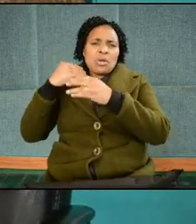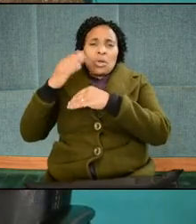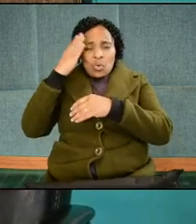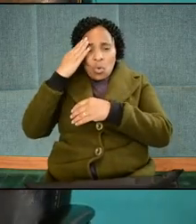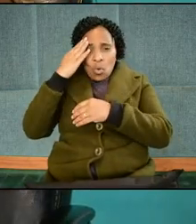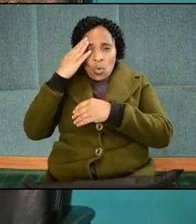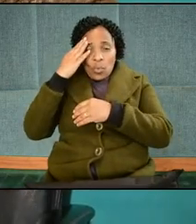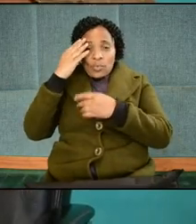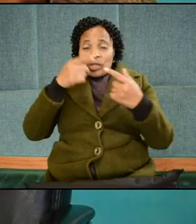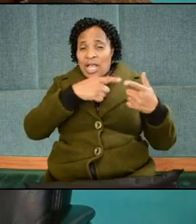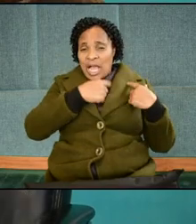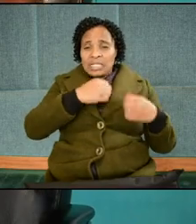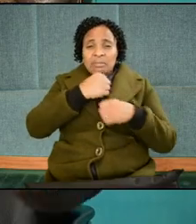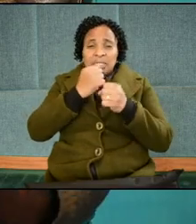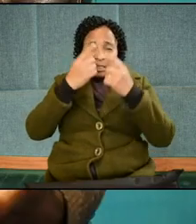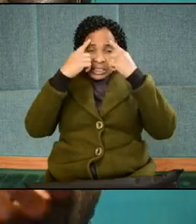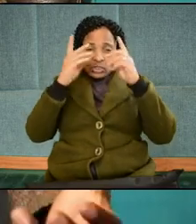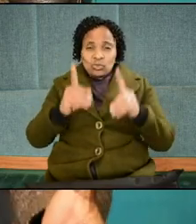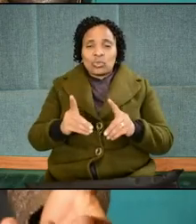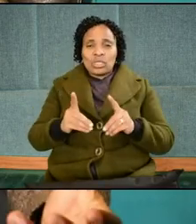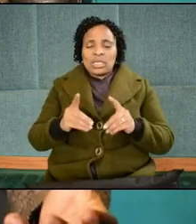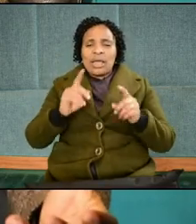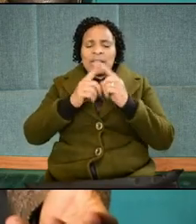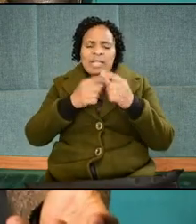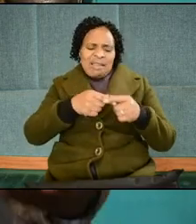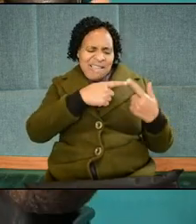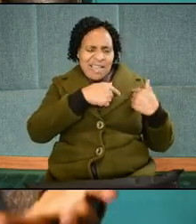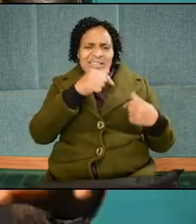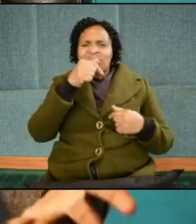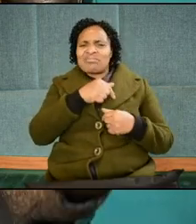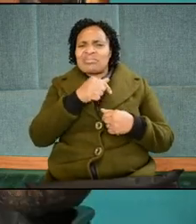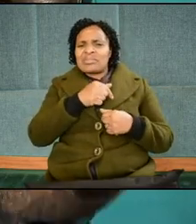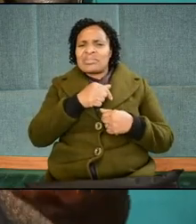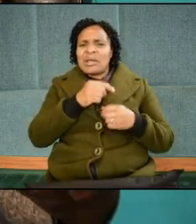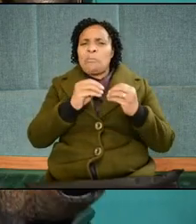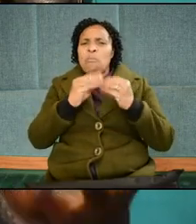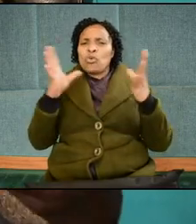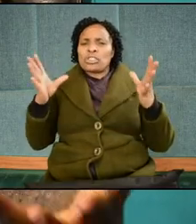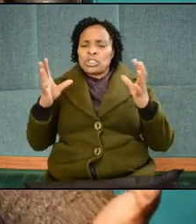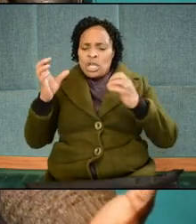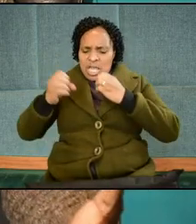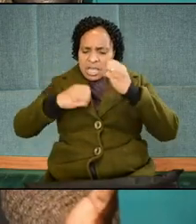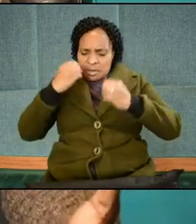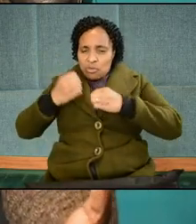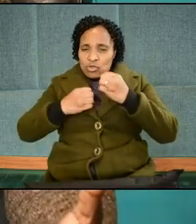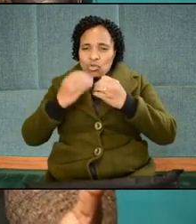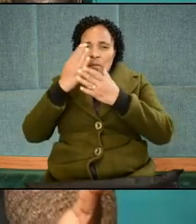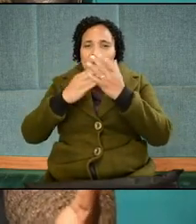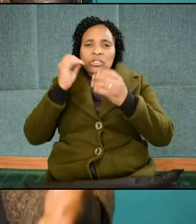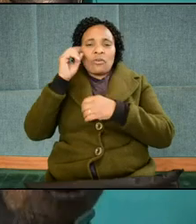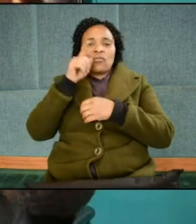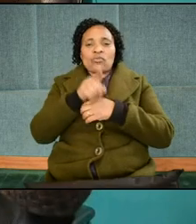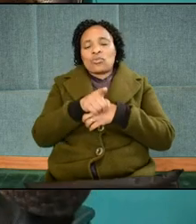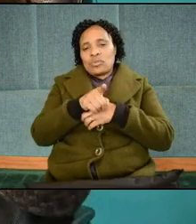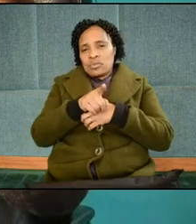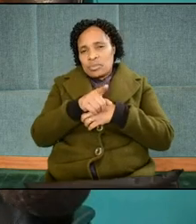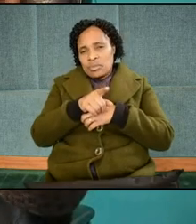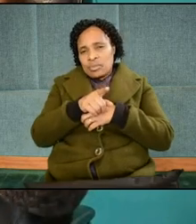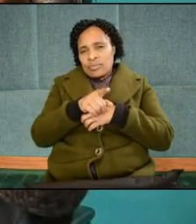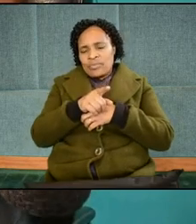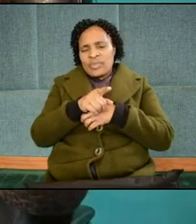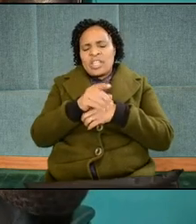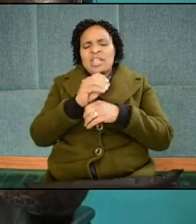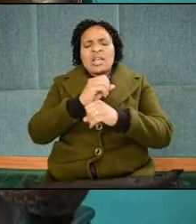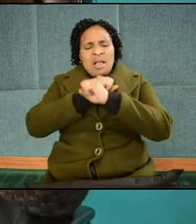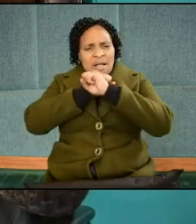brain, right? Mm. So when they refer to the heart, they refer mostly to the emotional part of you, right?